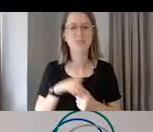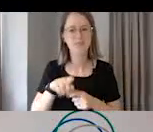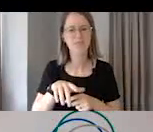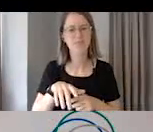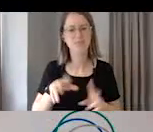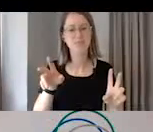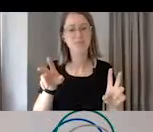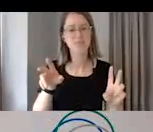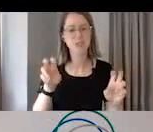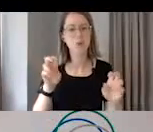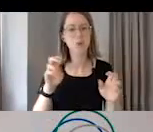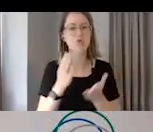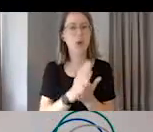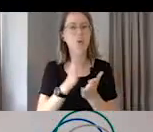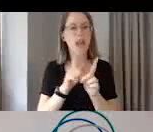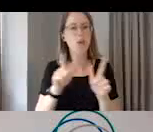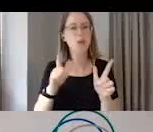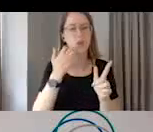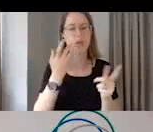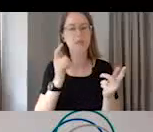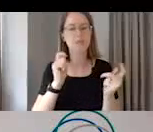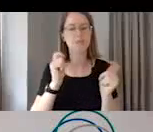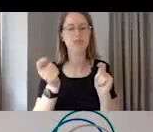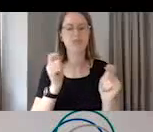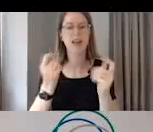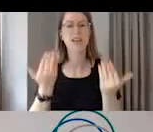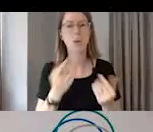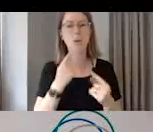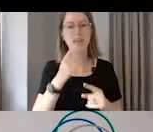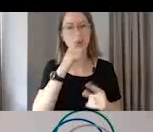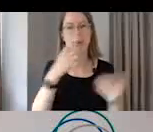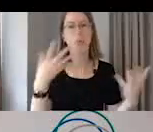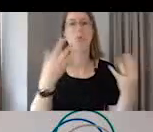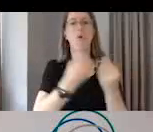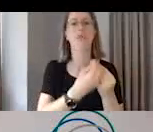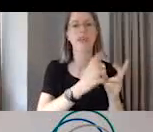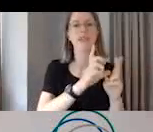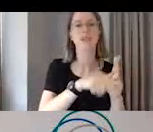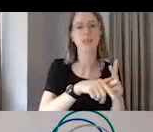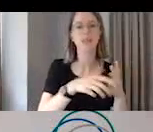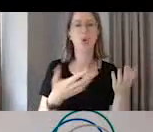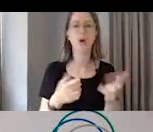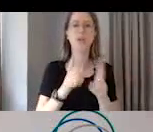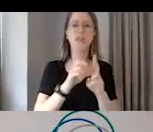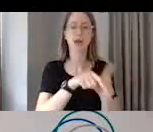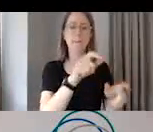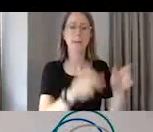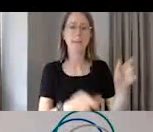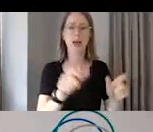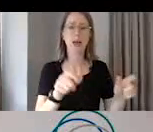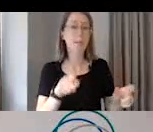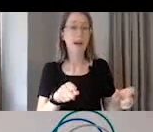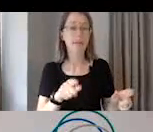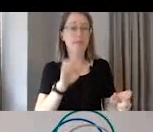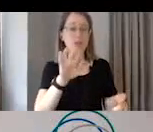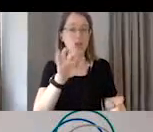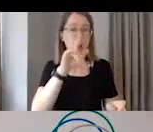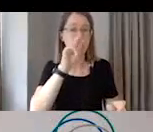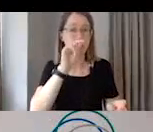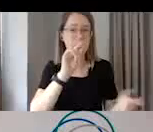is always evolving, you know. So now we say people with disabilities or disabled people. The term might change in the future.